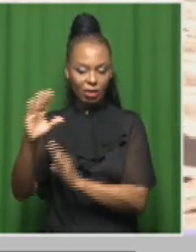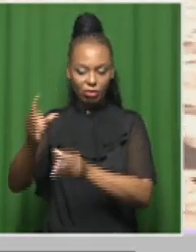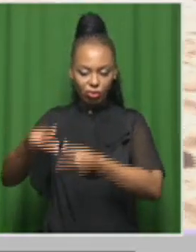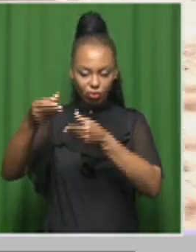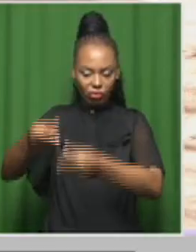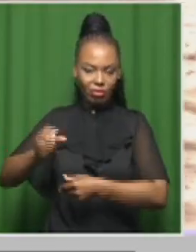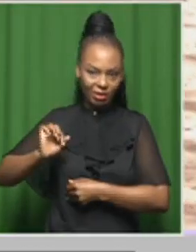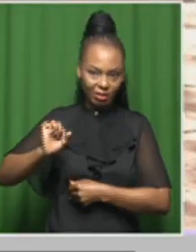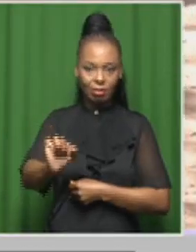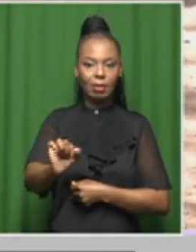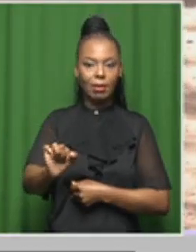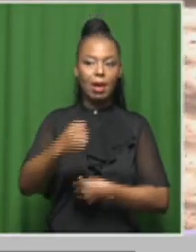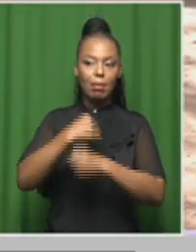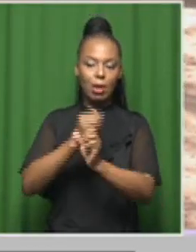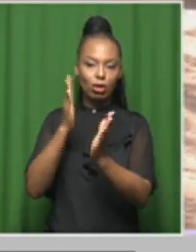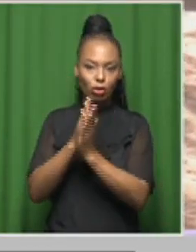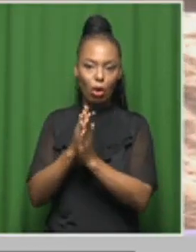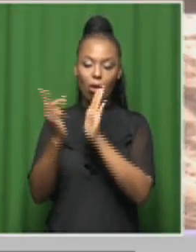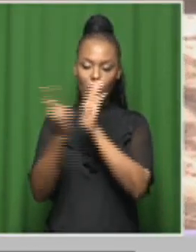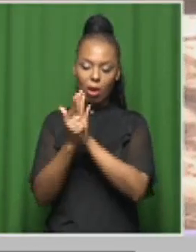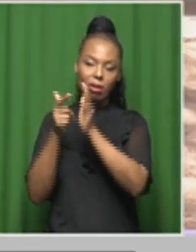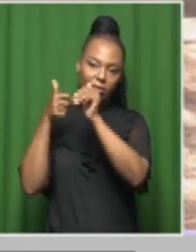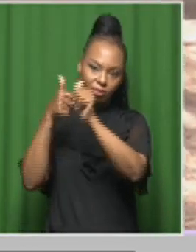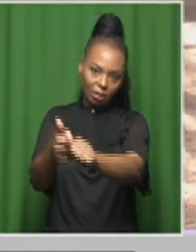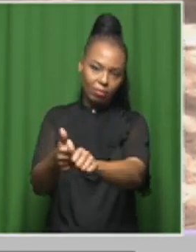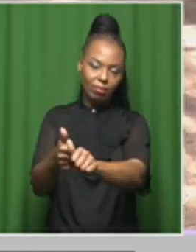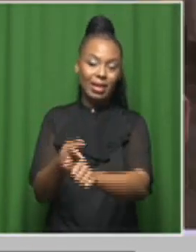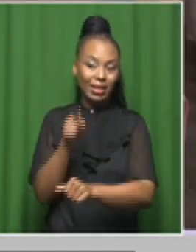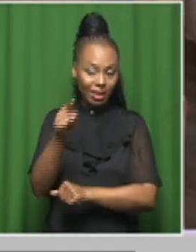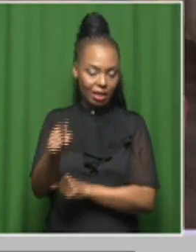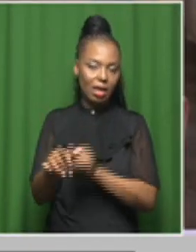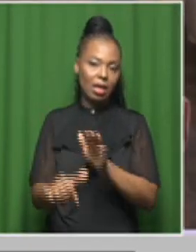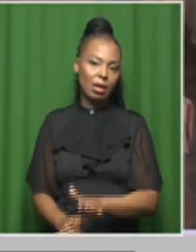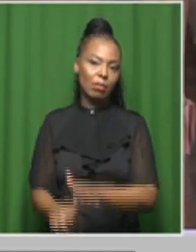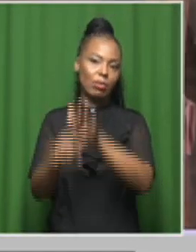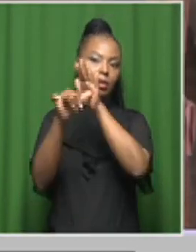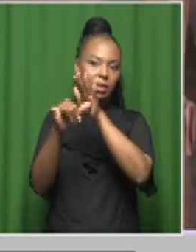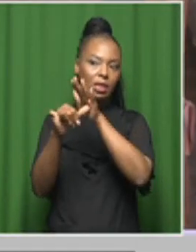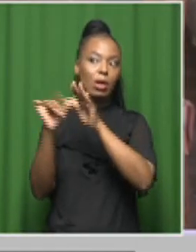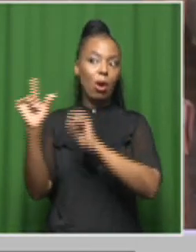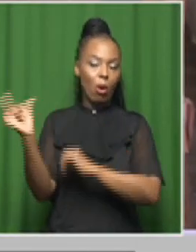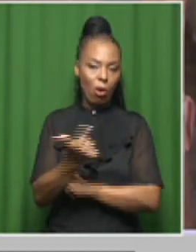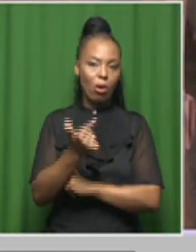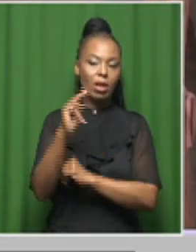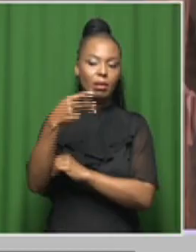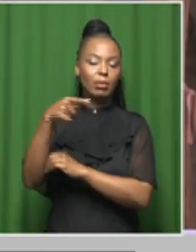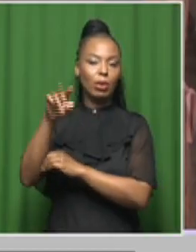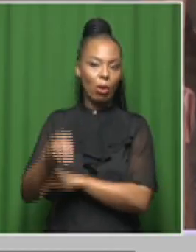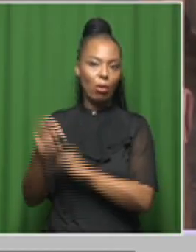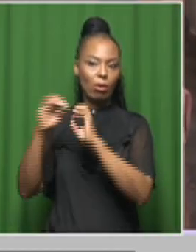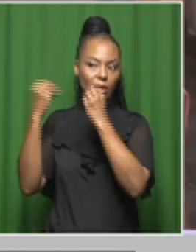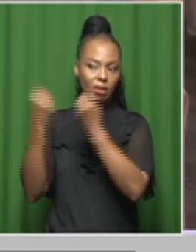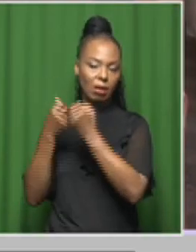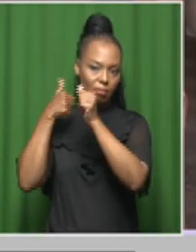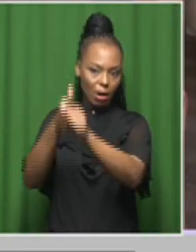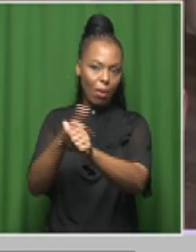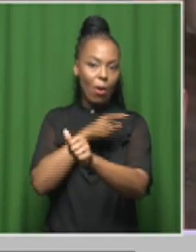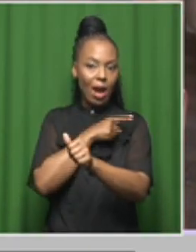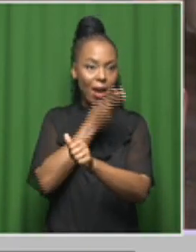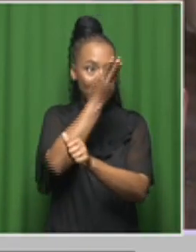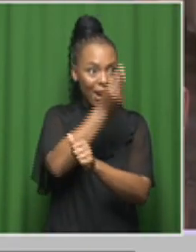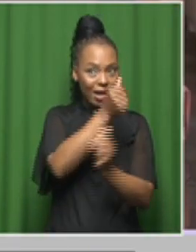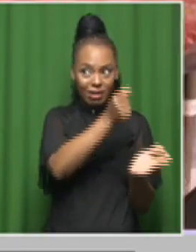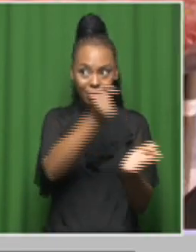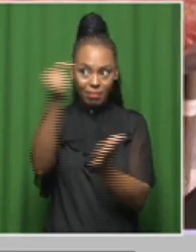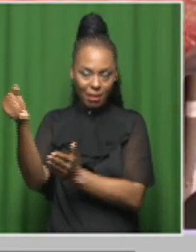they account. So it is very important for organizations to account because this is public money. Yeah. Now, if you